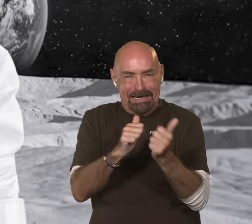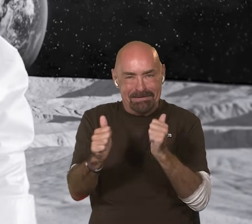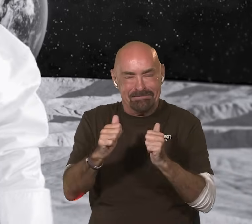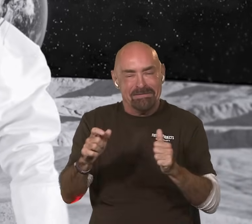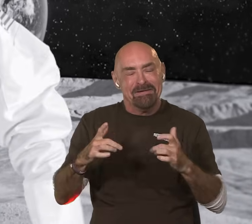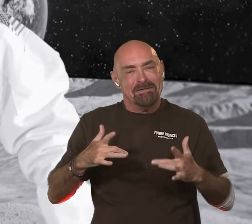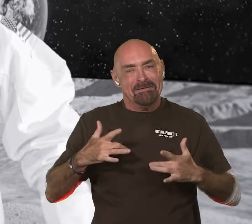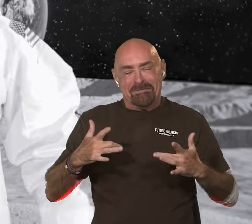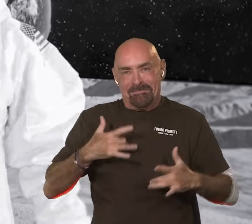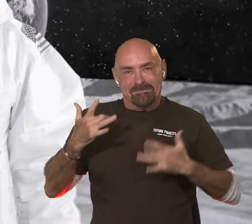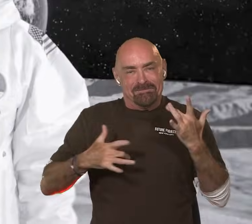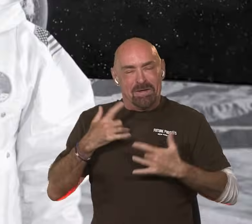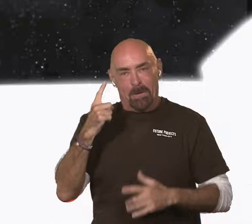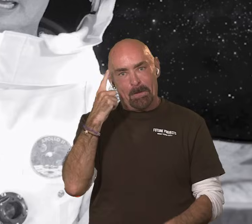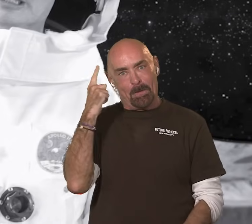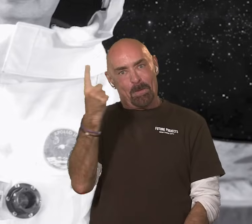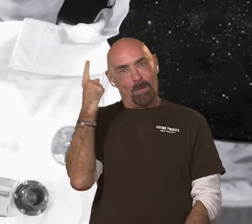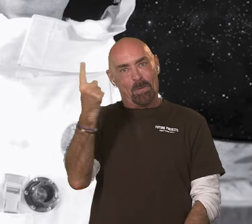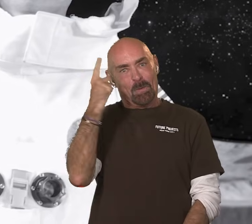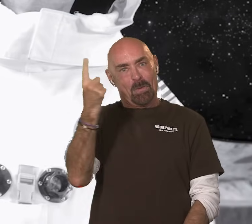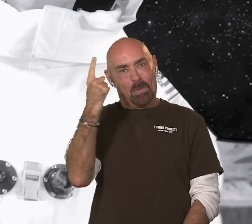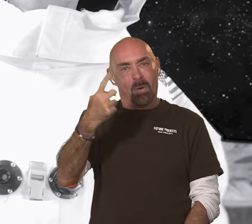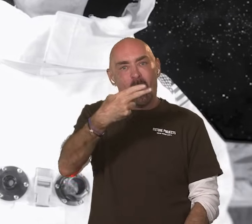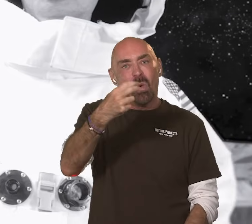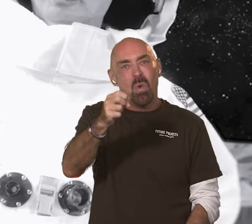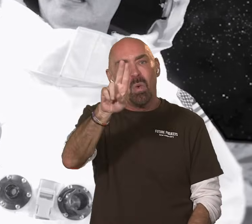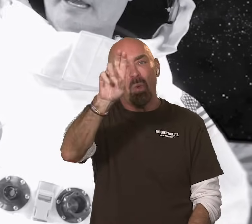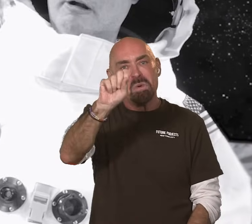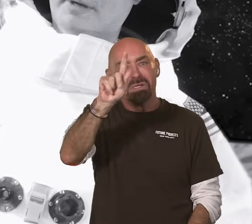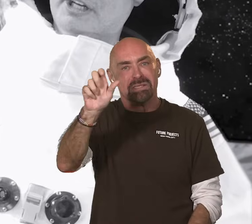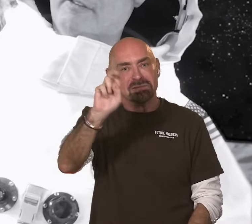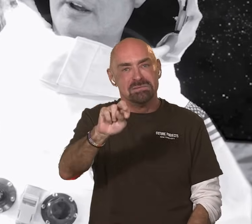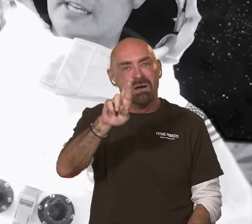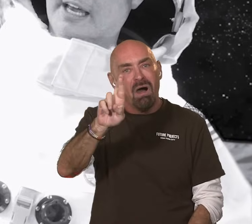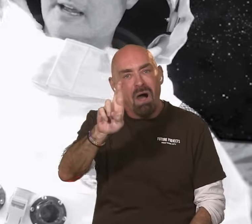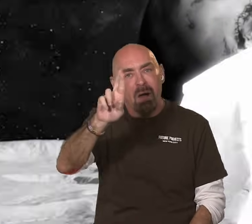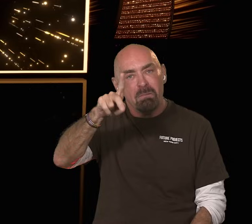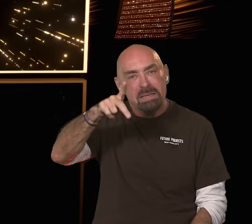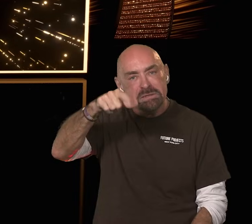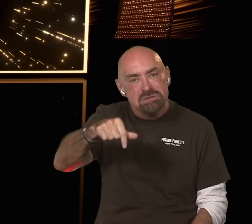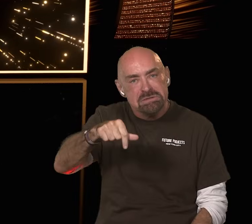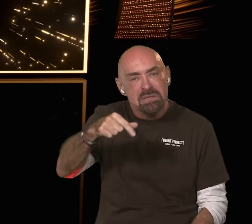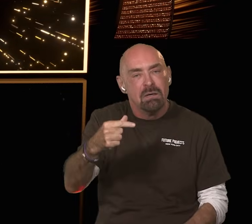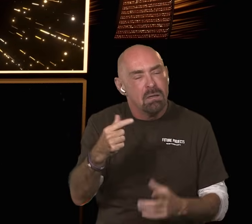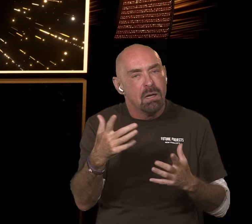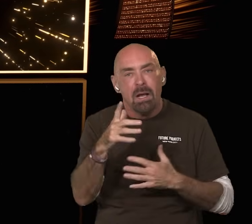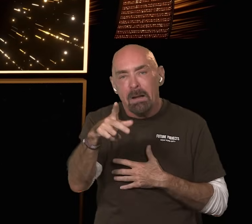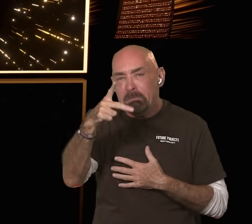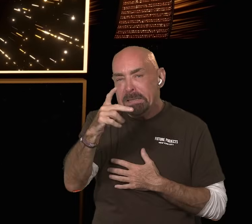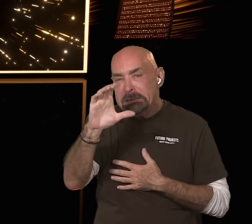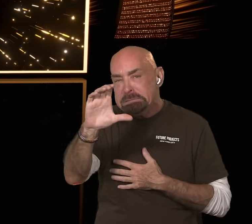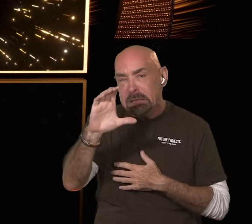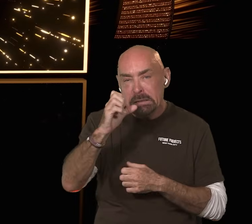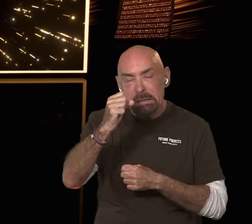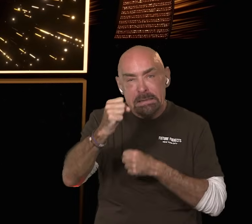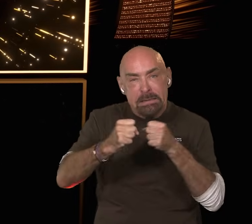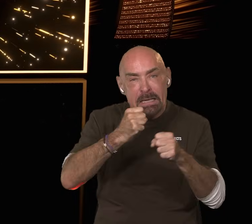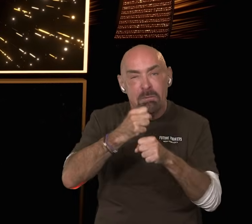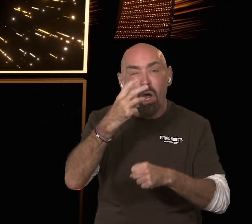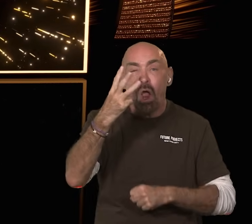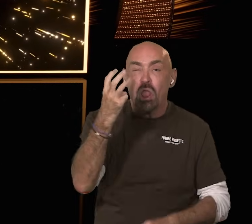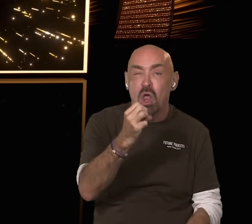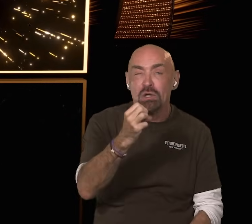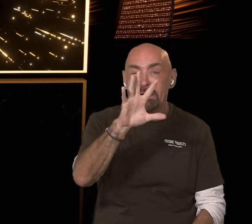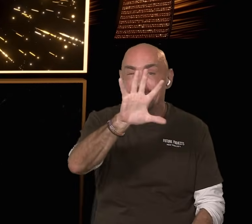making me feel very dizzy with excitement. Houston, anything new on the RPG front? Hey, what? And who could forget the PC Gaming